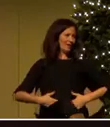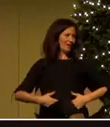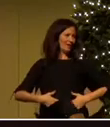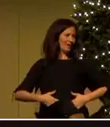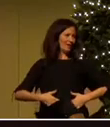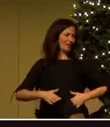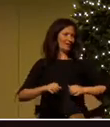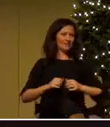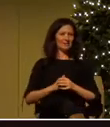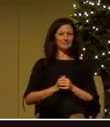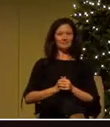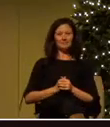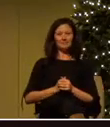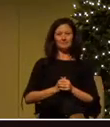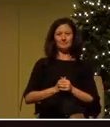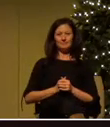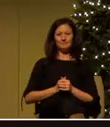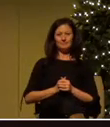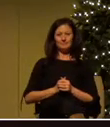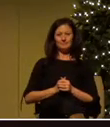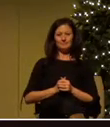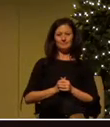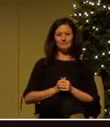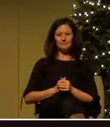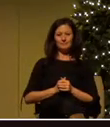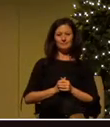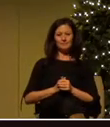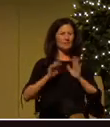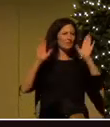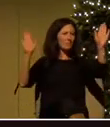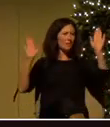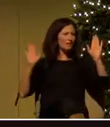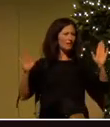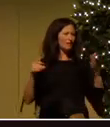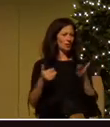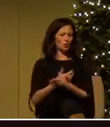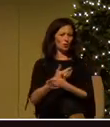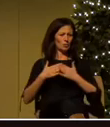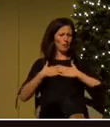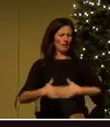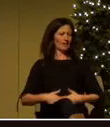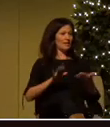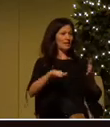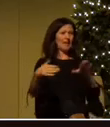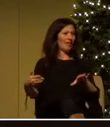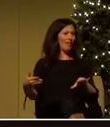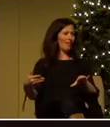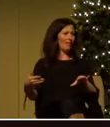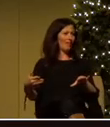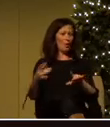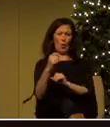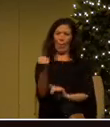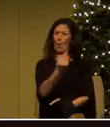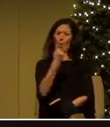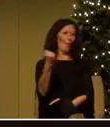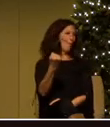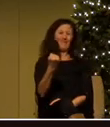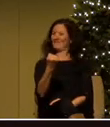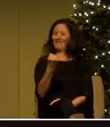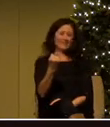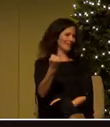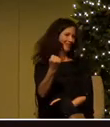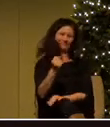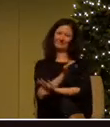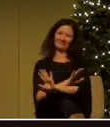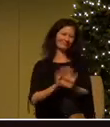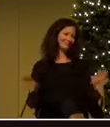through doors. An incredible new body. Death could not hold him. That's the